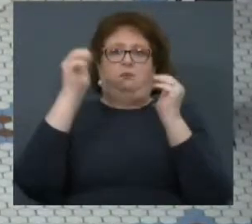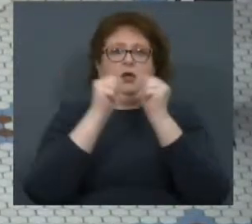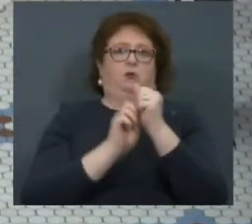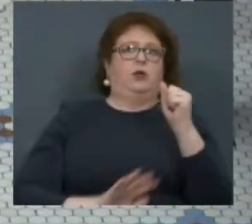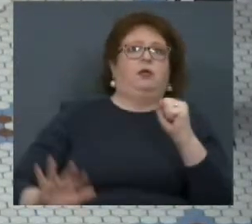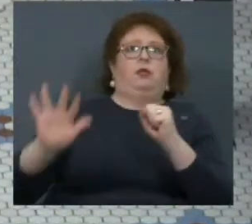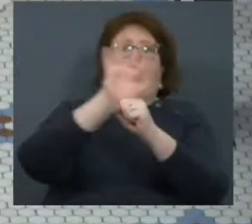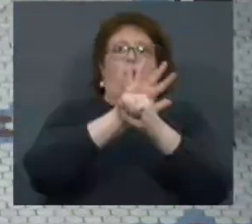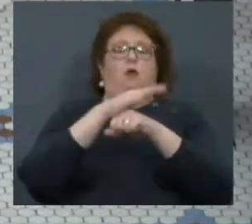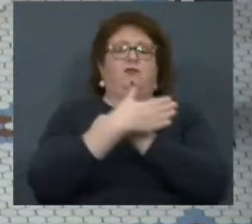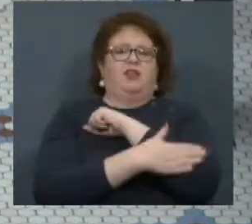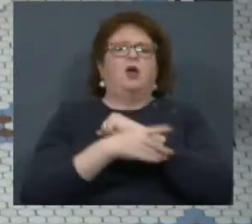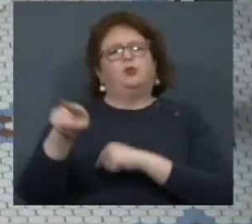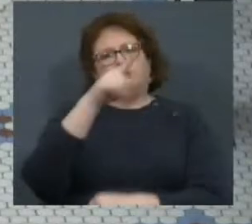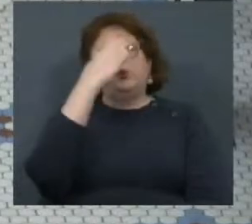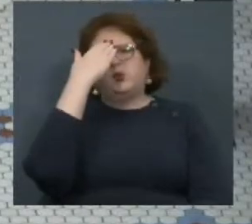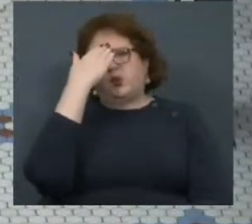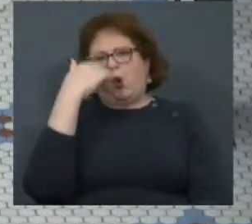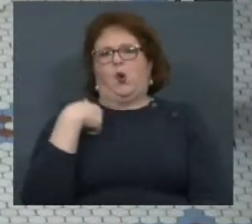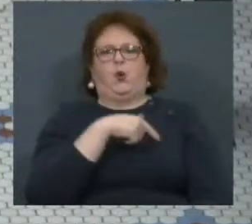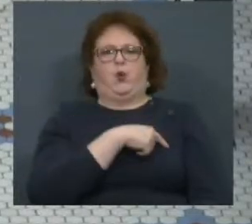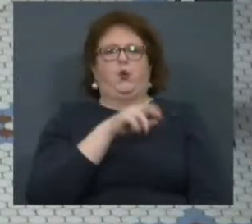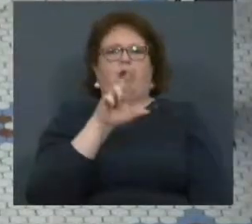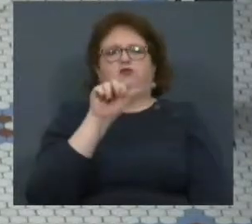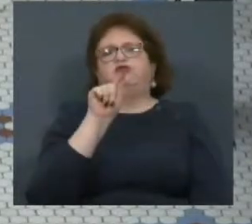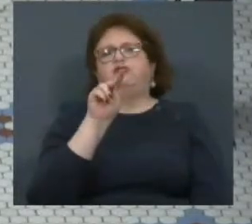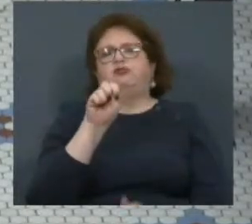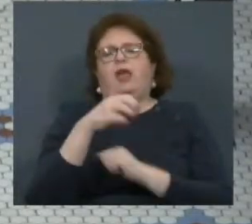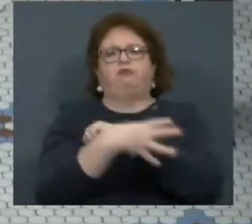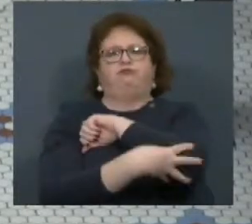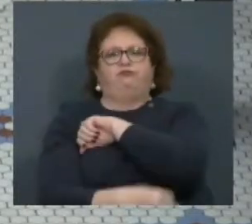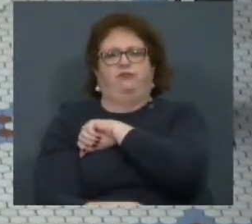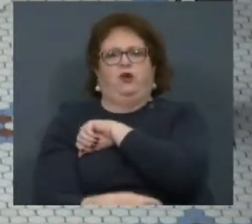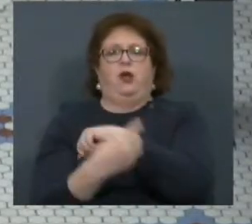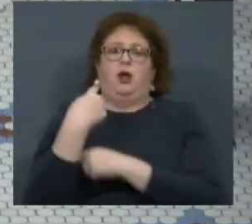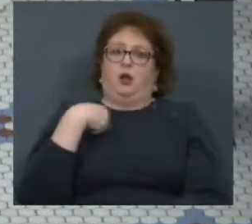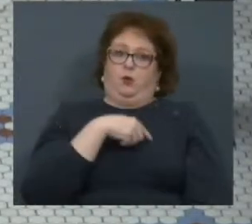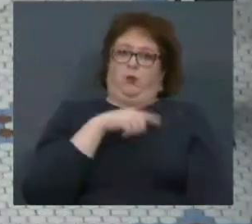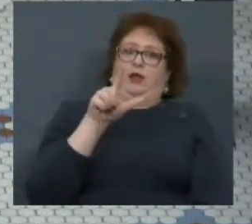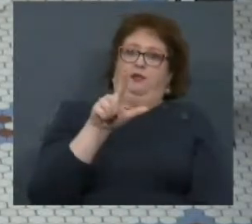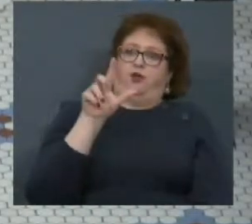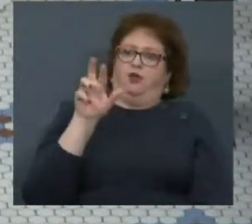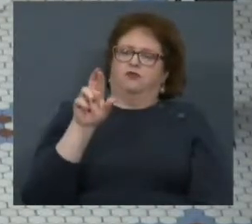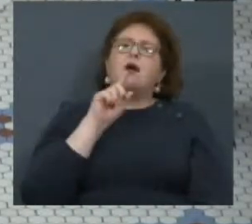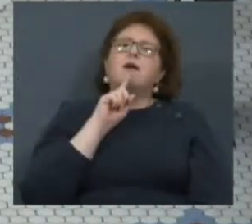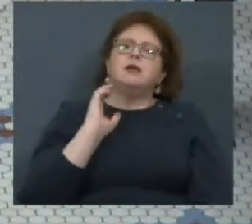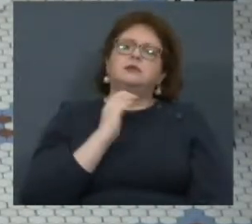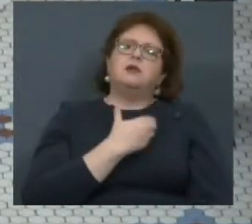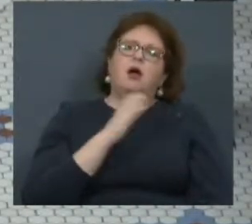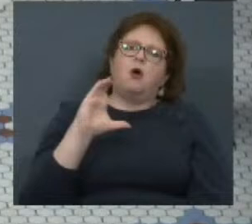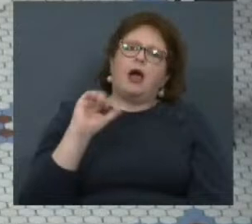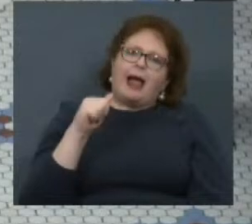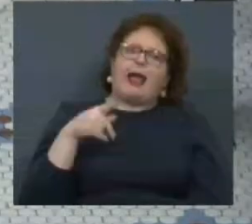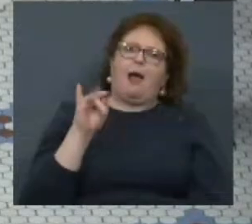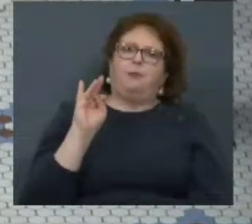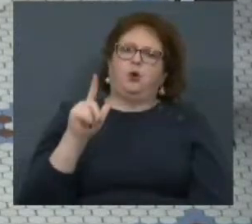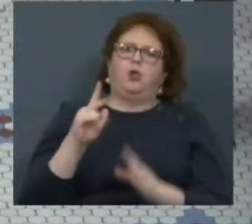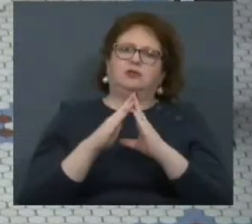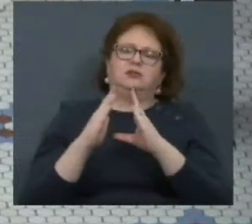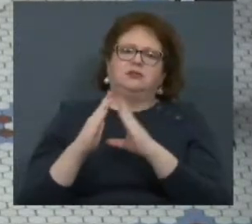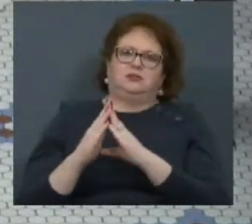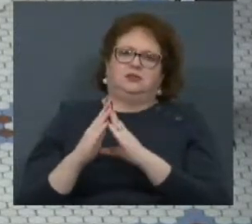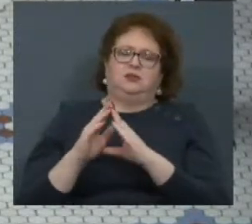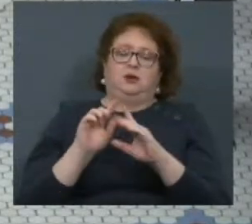way. Little Rock is Arkansas's capital. We can set a better example. But when over a quarter of our